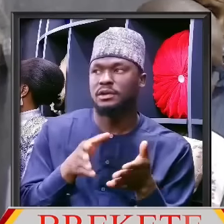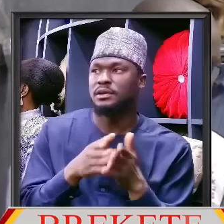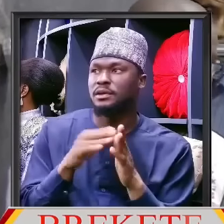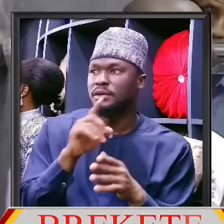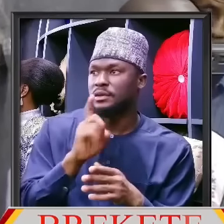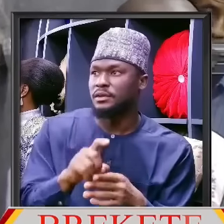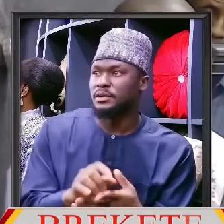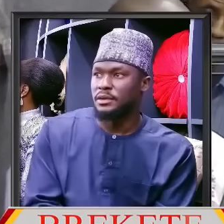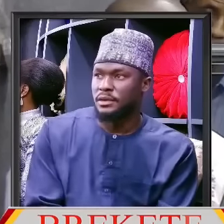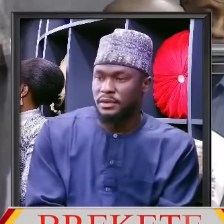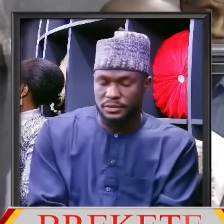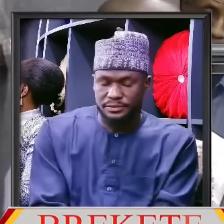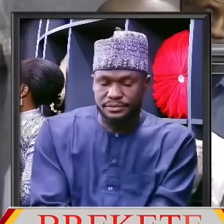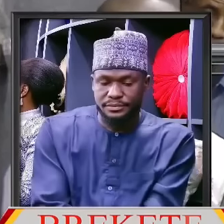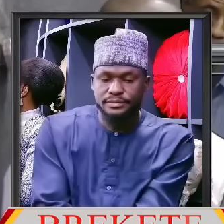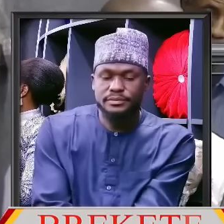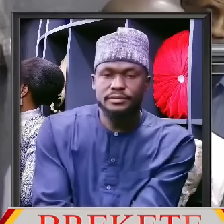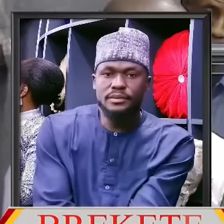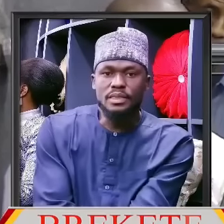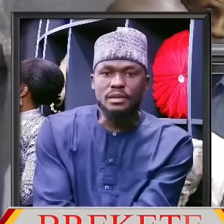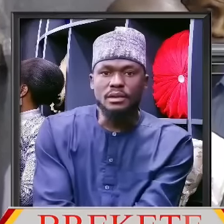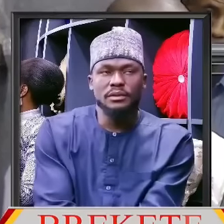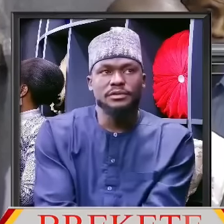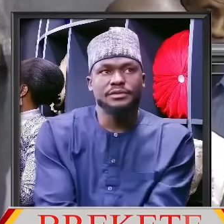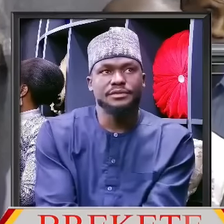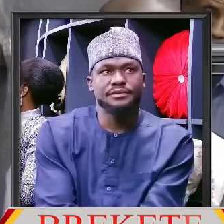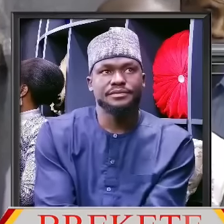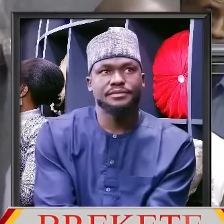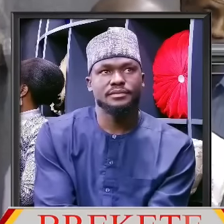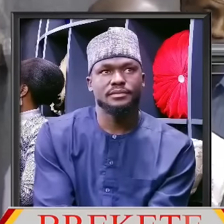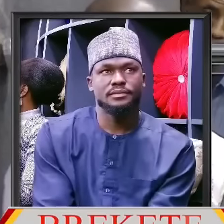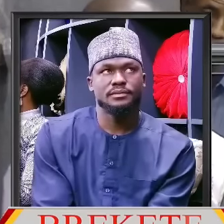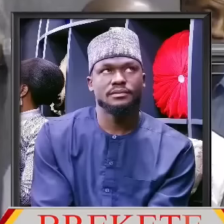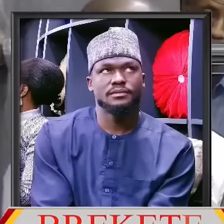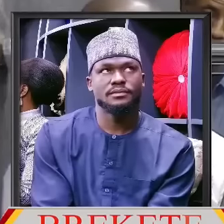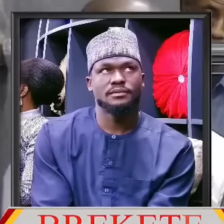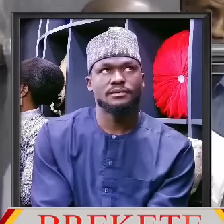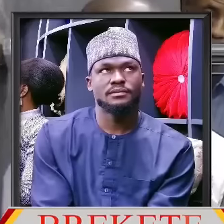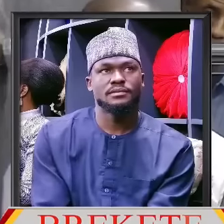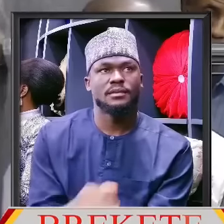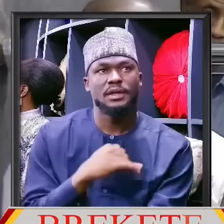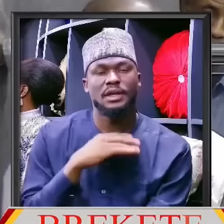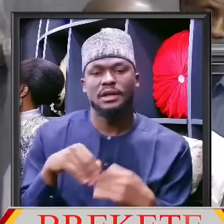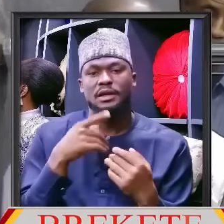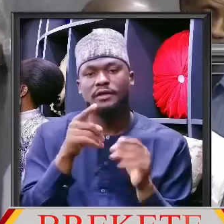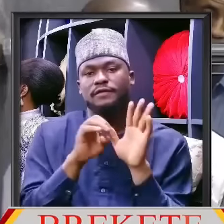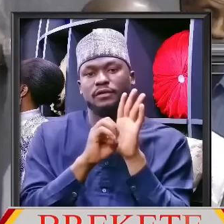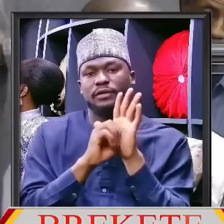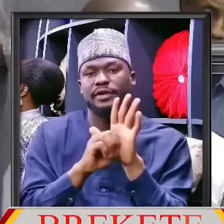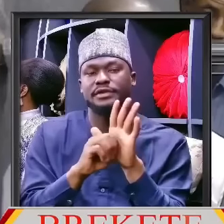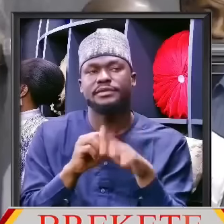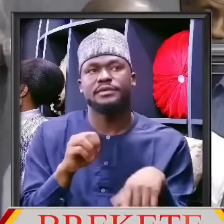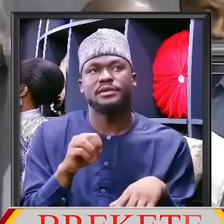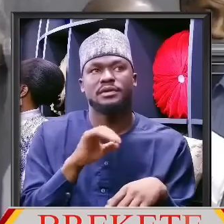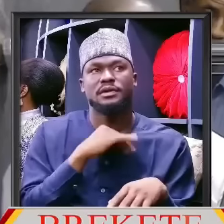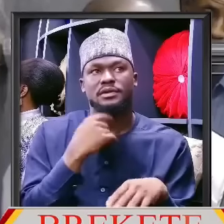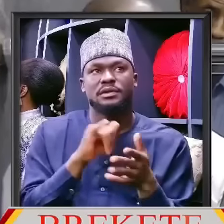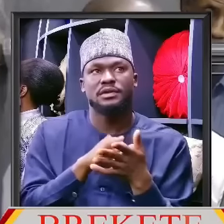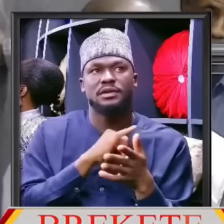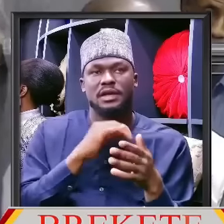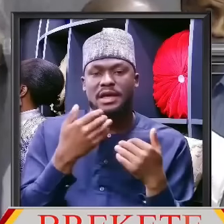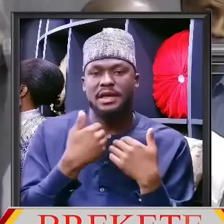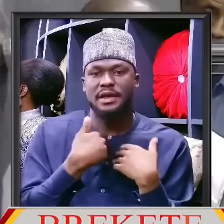Go on, my brother. I know, I didn't ask whether I should repeat what thing I asked. Now, illustration where I give, I talk, say, I